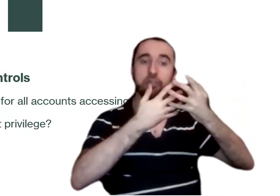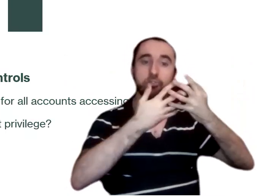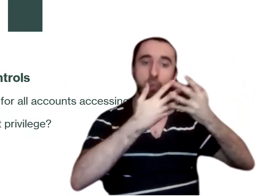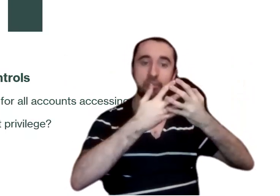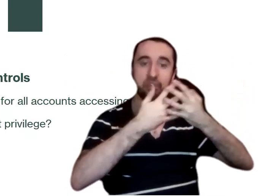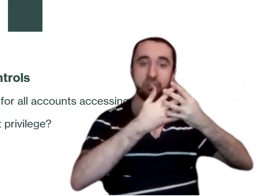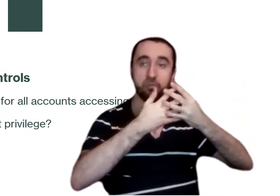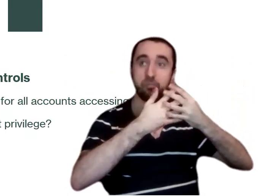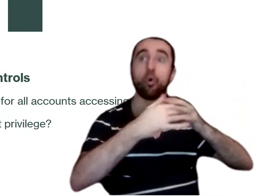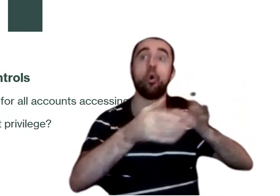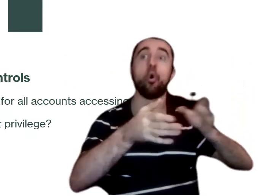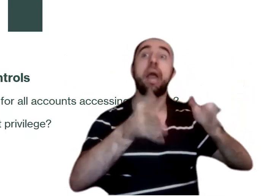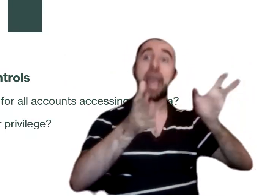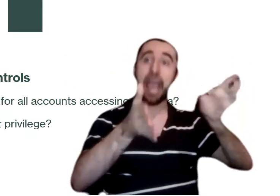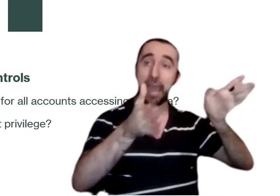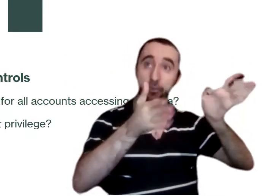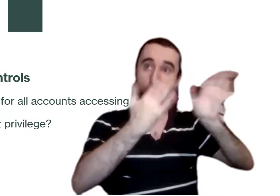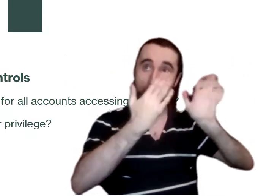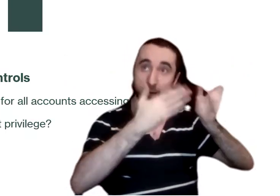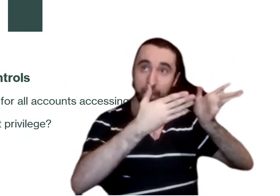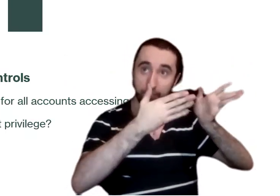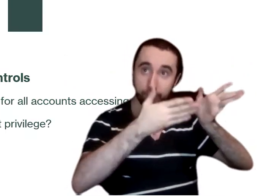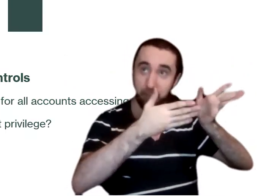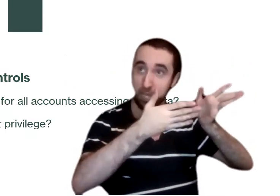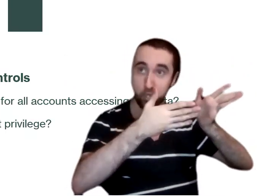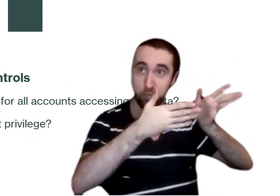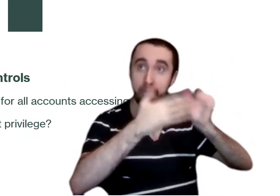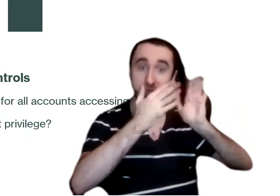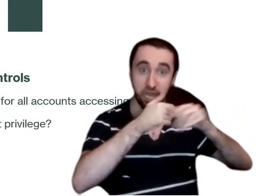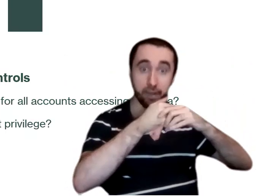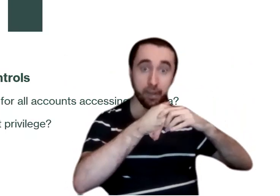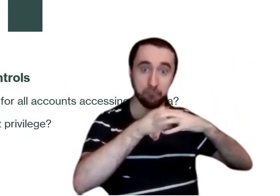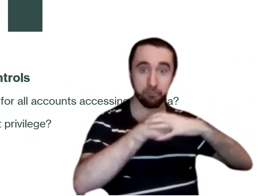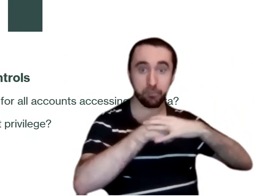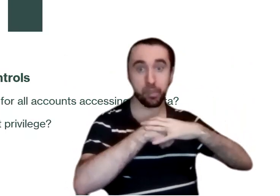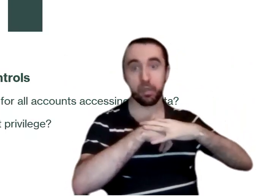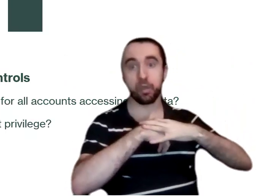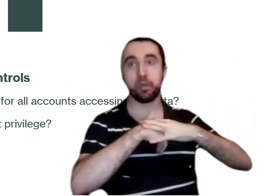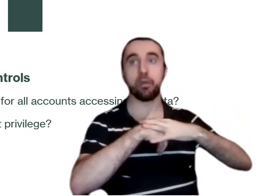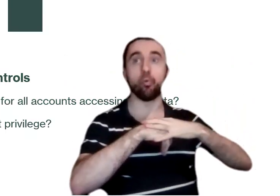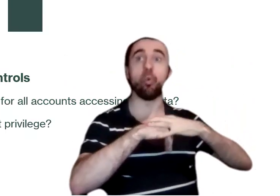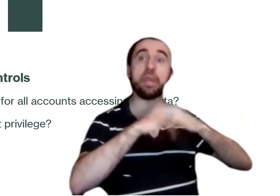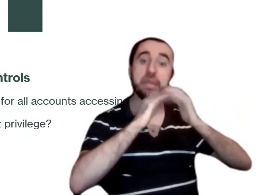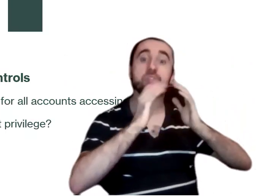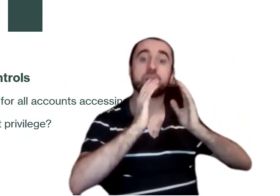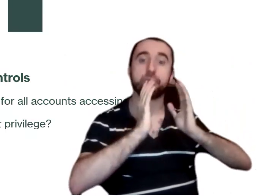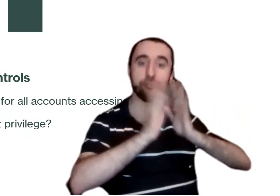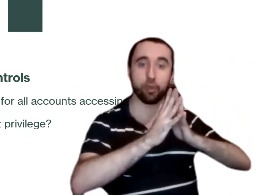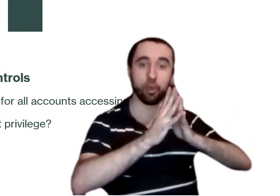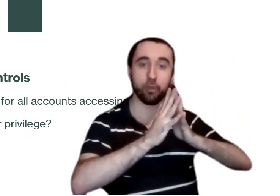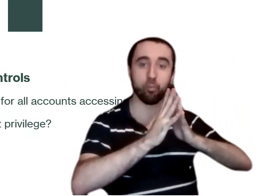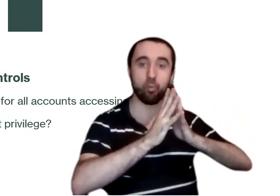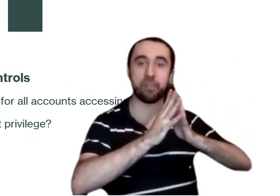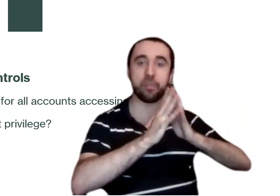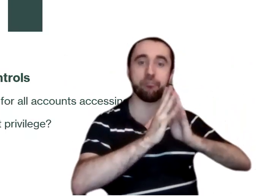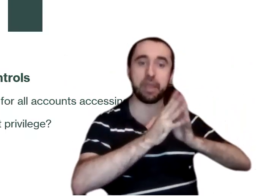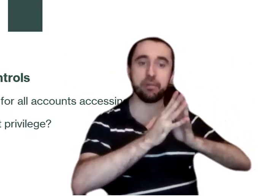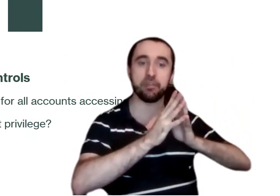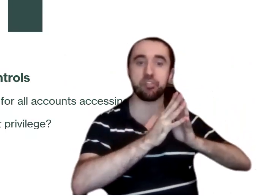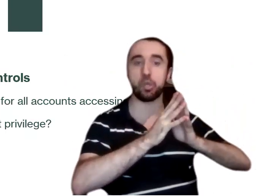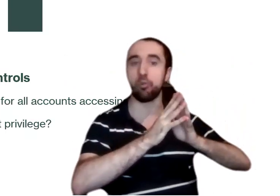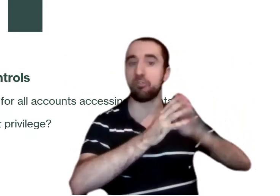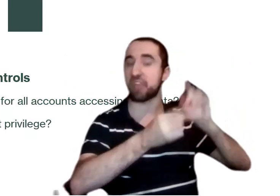that connect to our systems or handle our information and data. We need to confirm whether